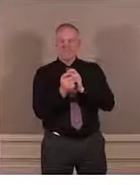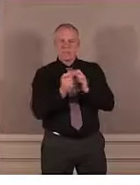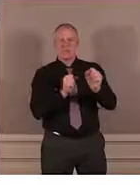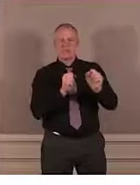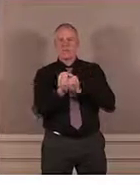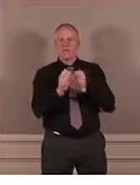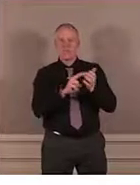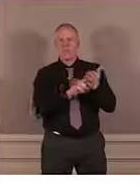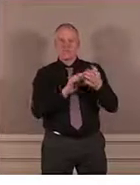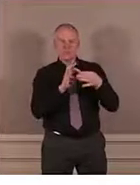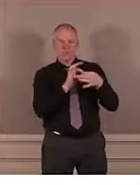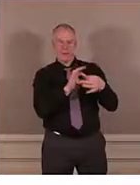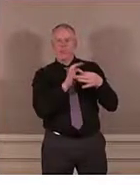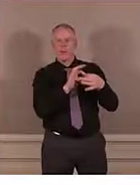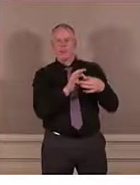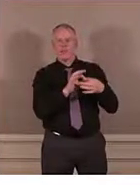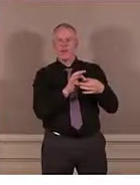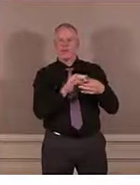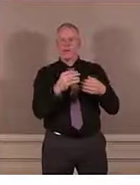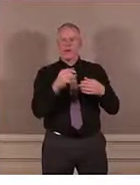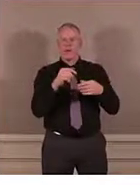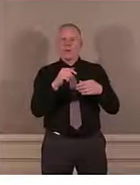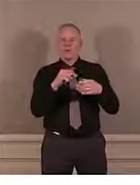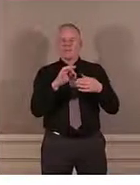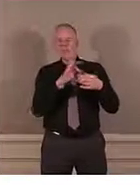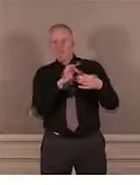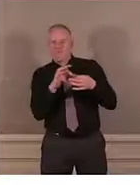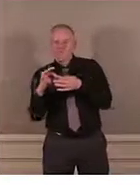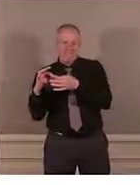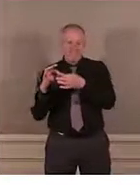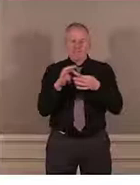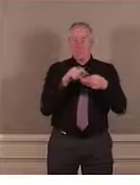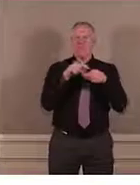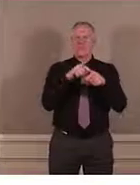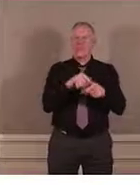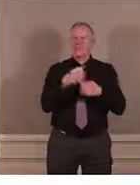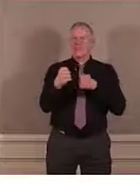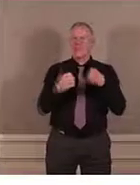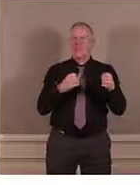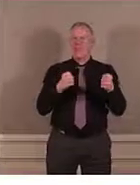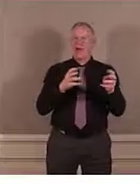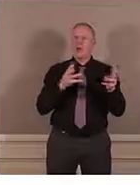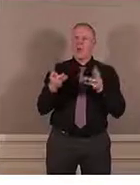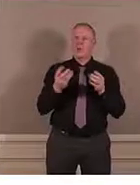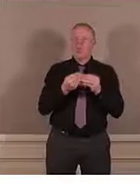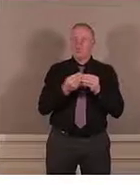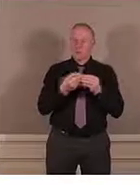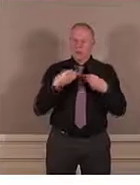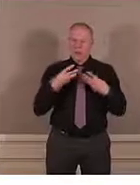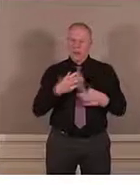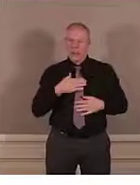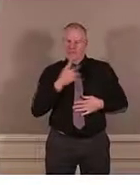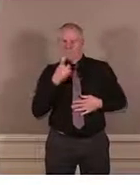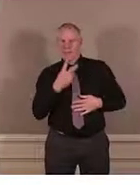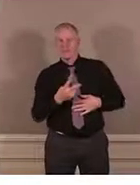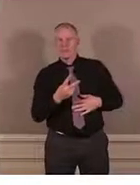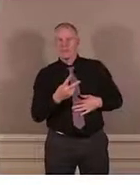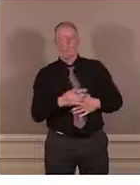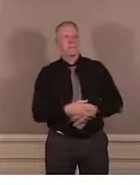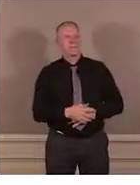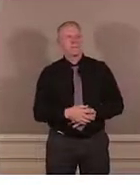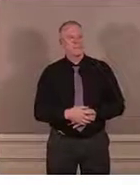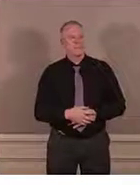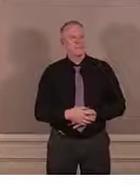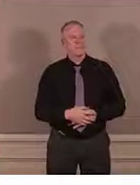user relationship as one of codependency and one that is really collaborative, and we're really in favour of that. So